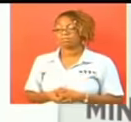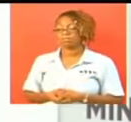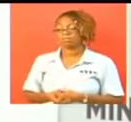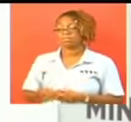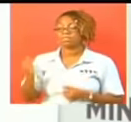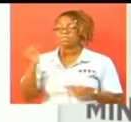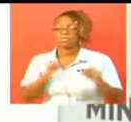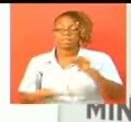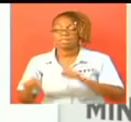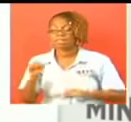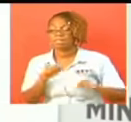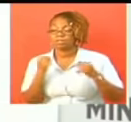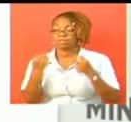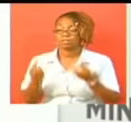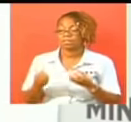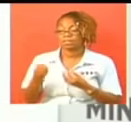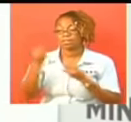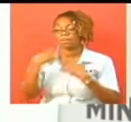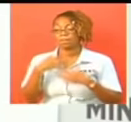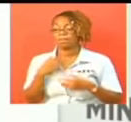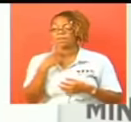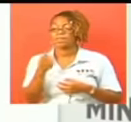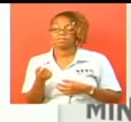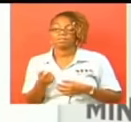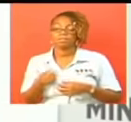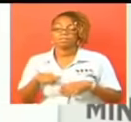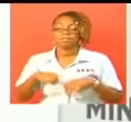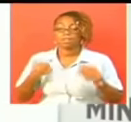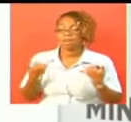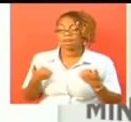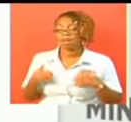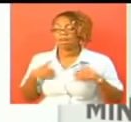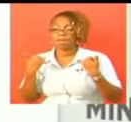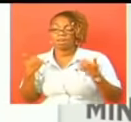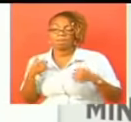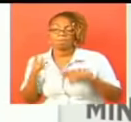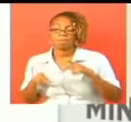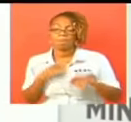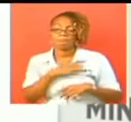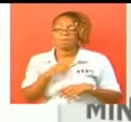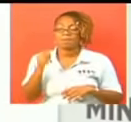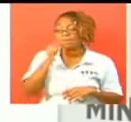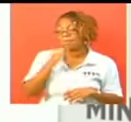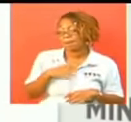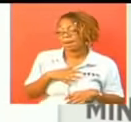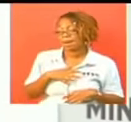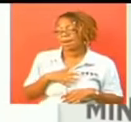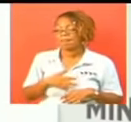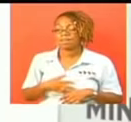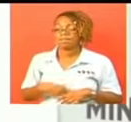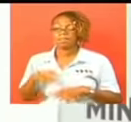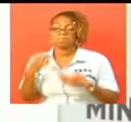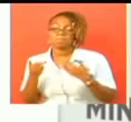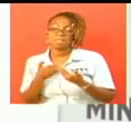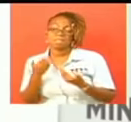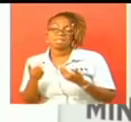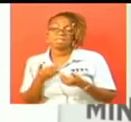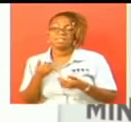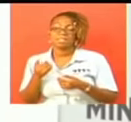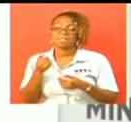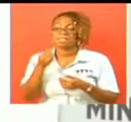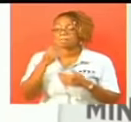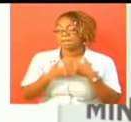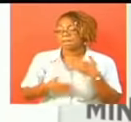be a slightly younger person and tending towards women. Therefore, we are a little bit more